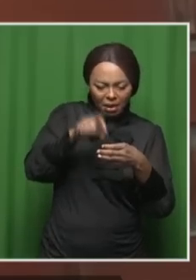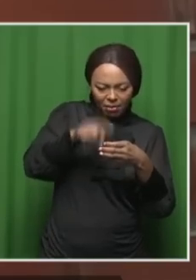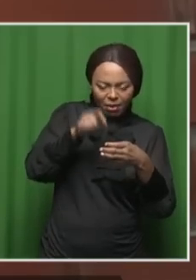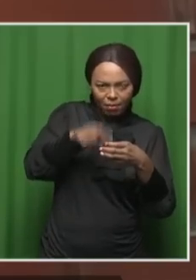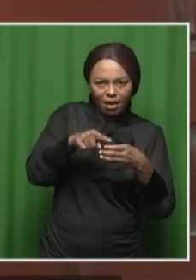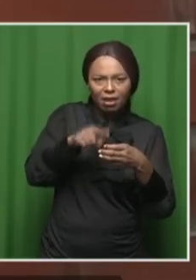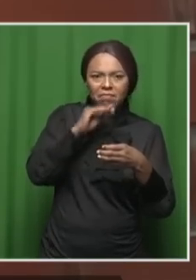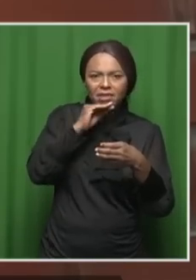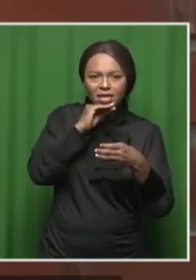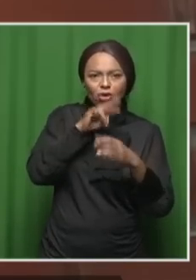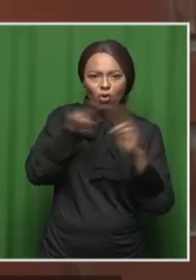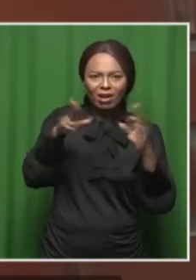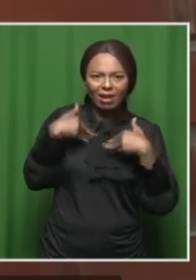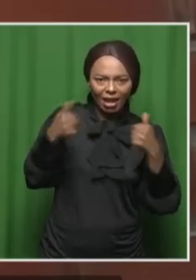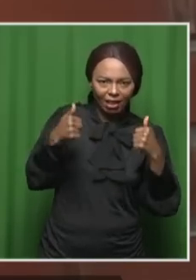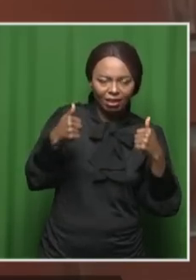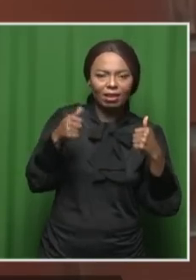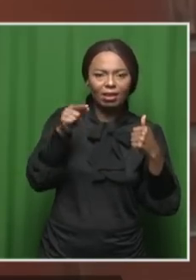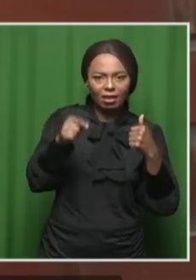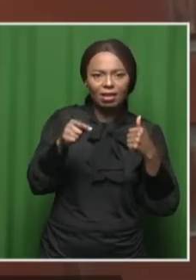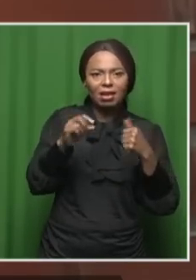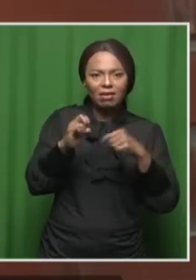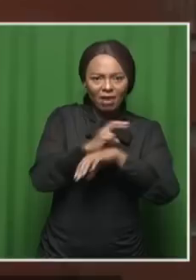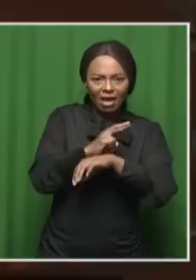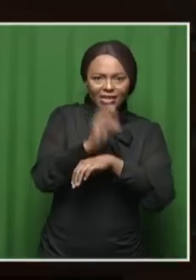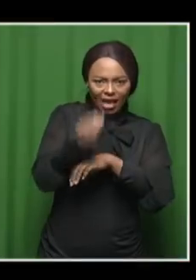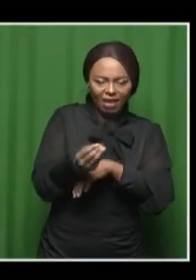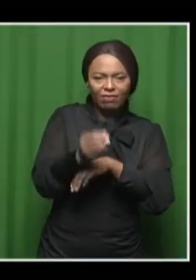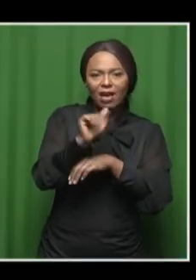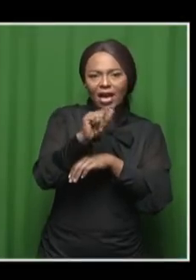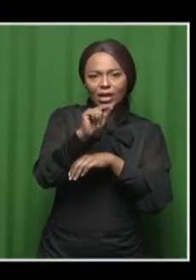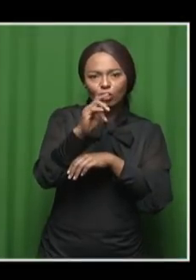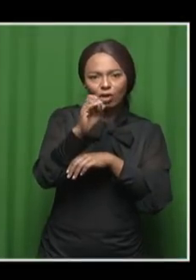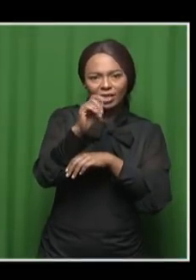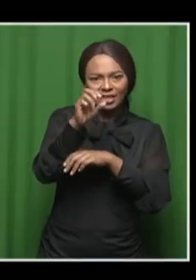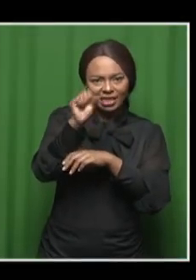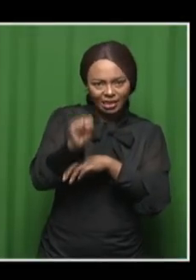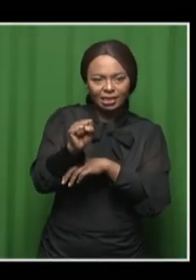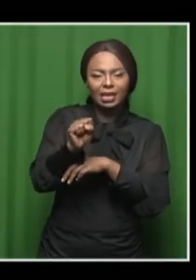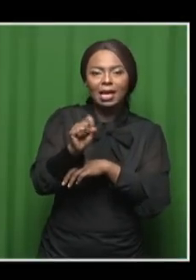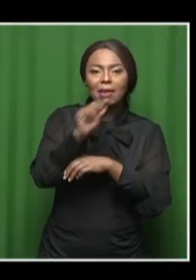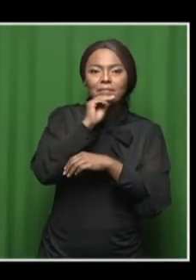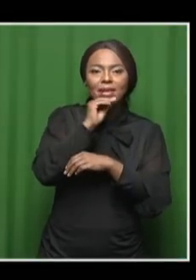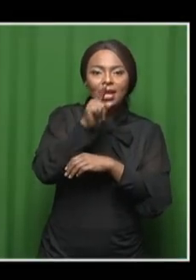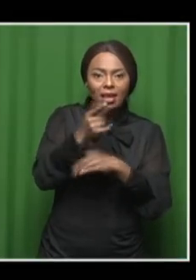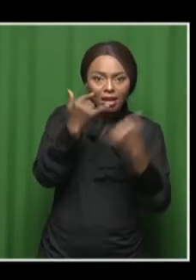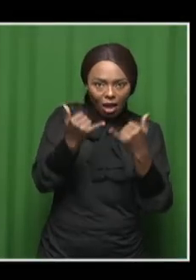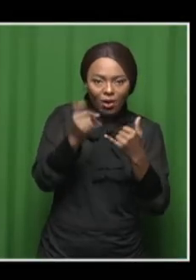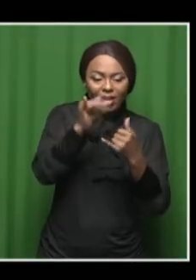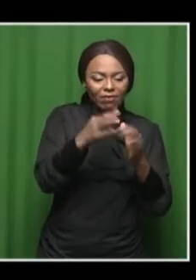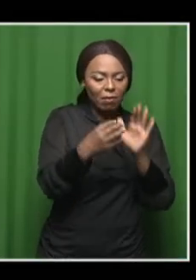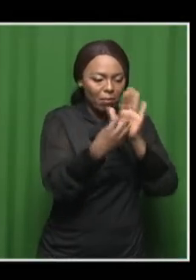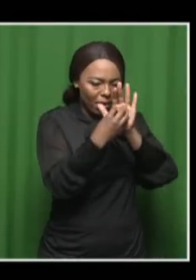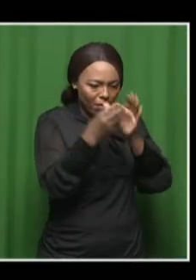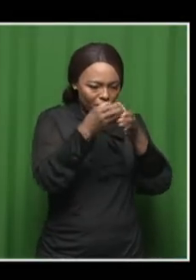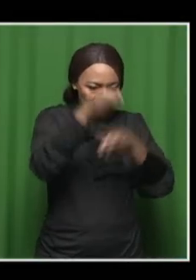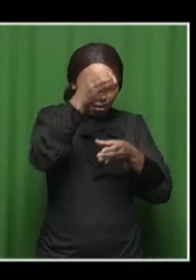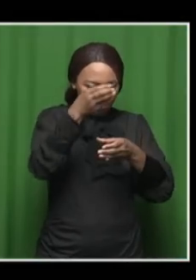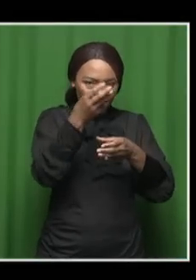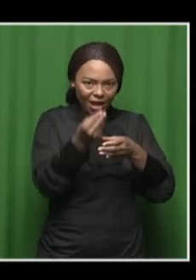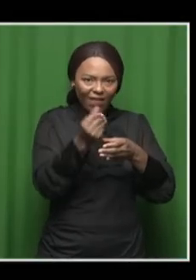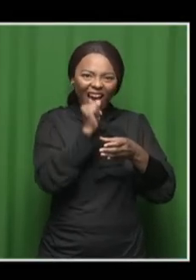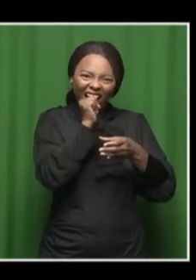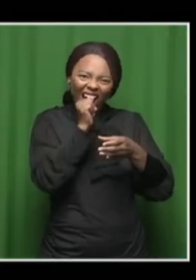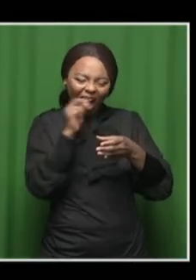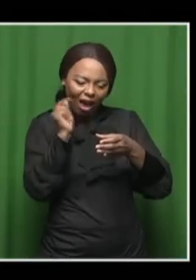acceptable levels of the aflatoxins. And that by its own nature, that would mean that if the brand itself, the